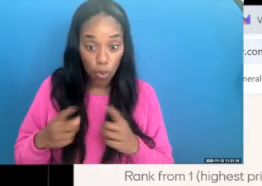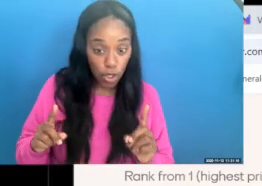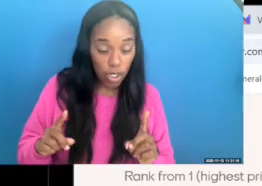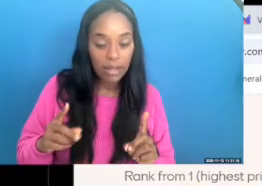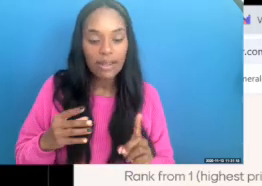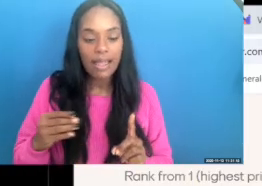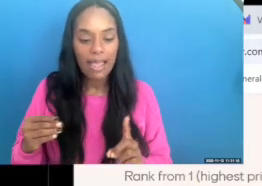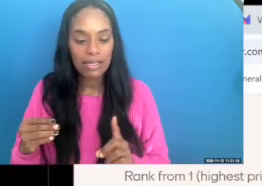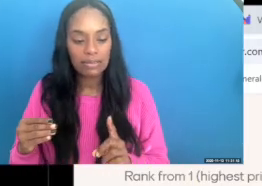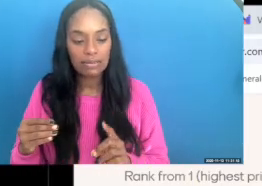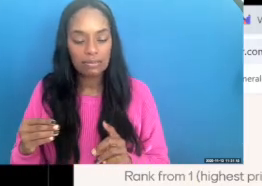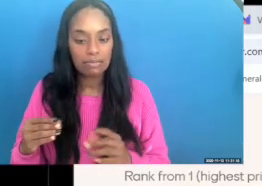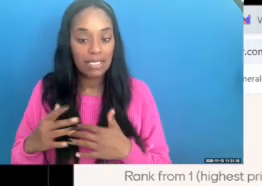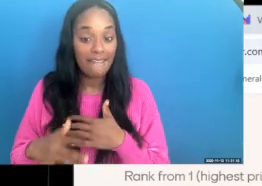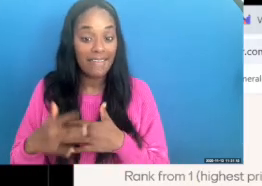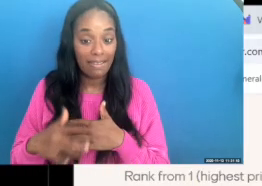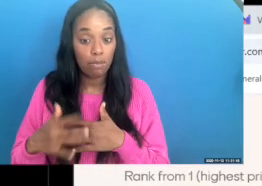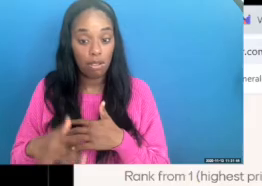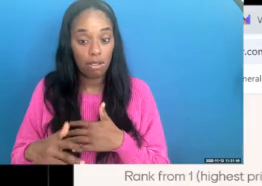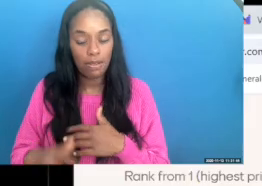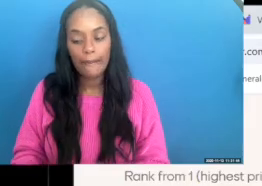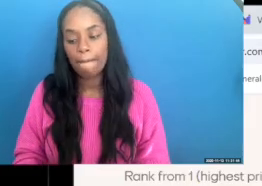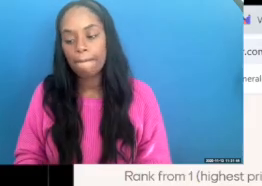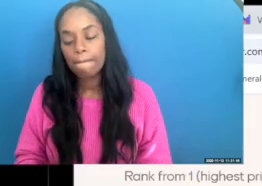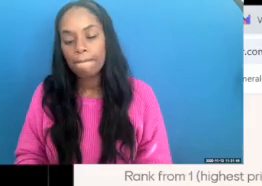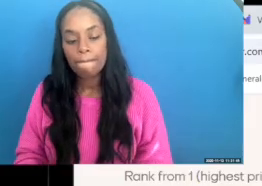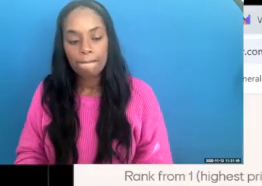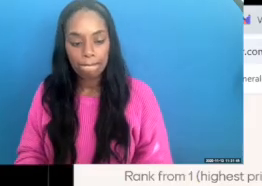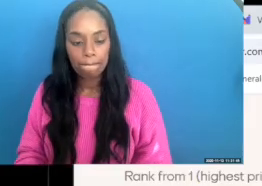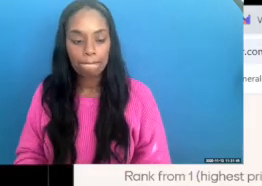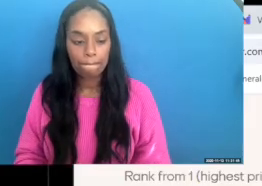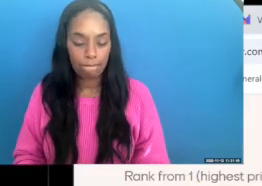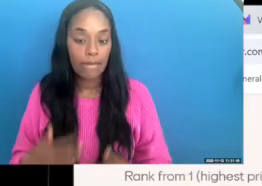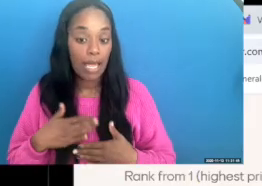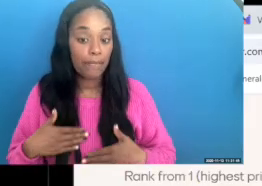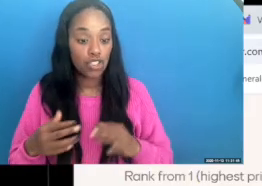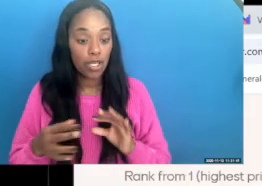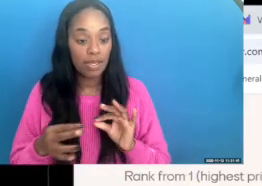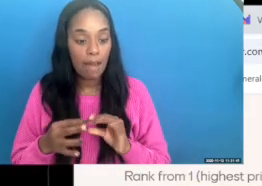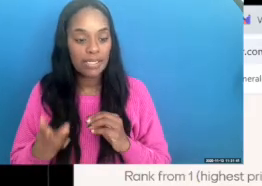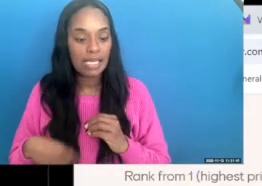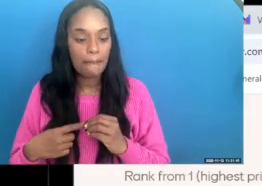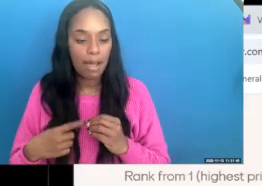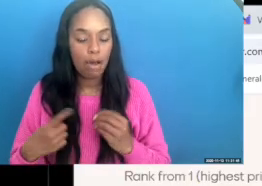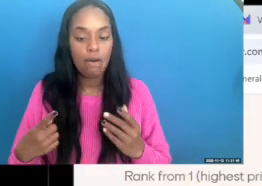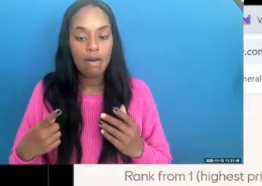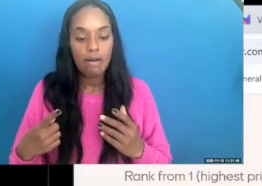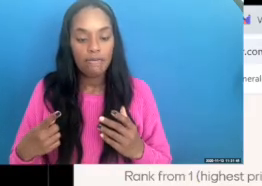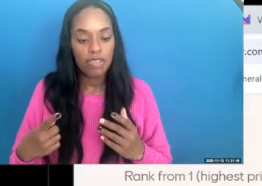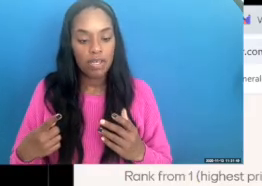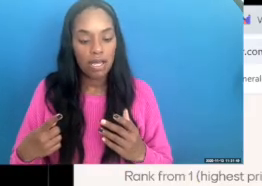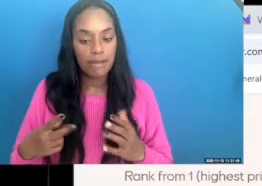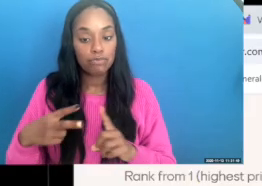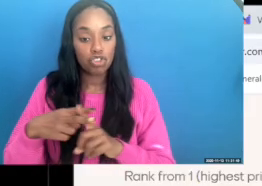opportunities in place for chargers to be accessible, to be working, and really be available for folks to use. And I